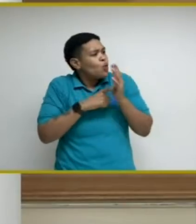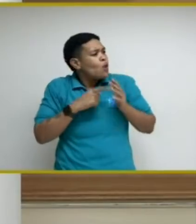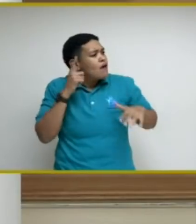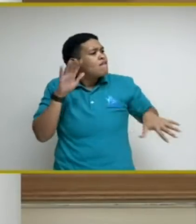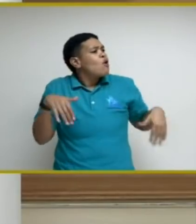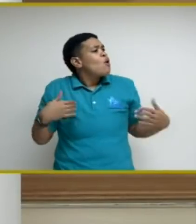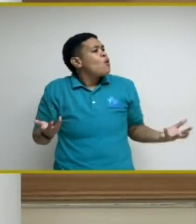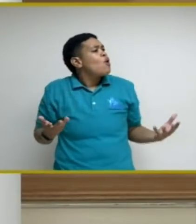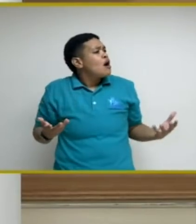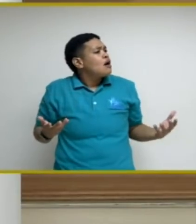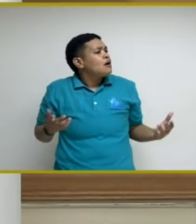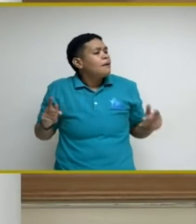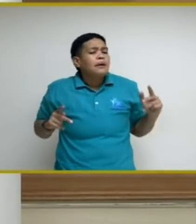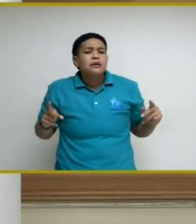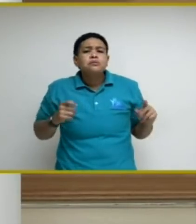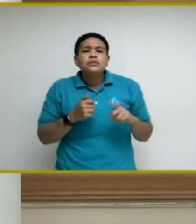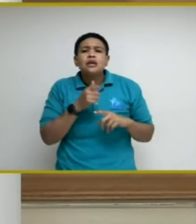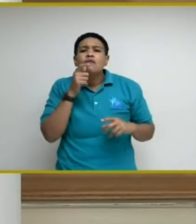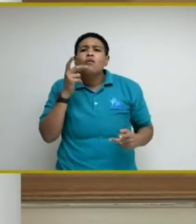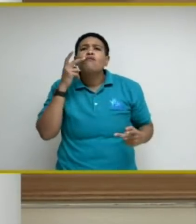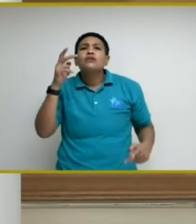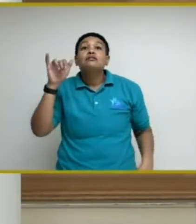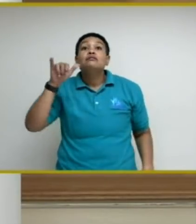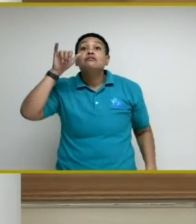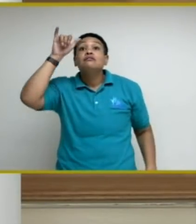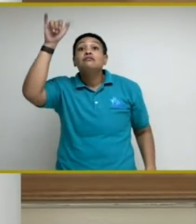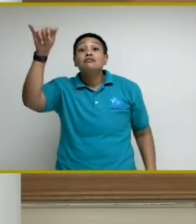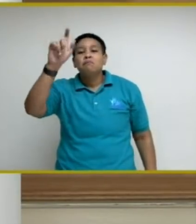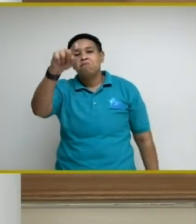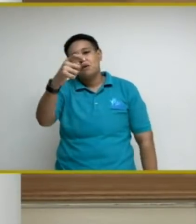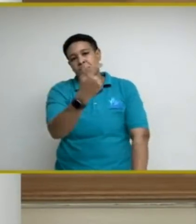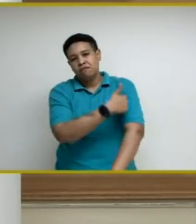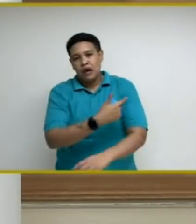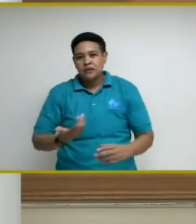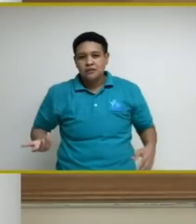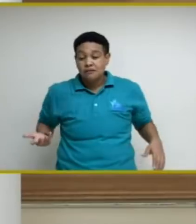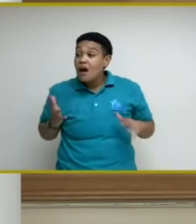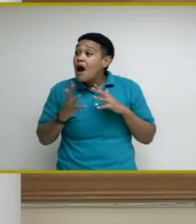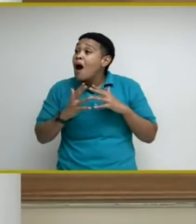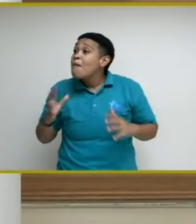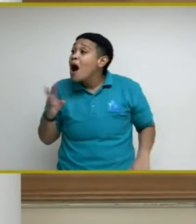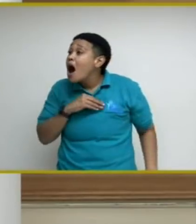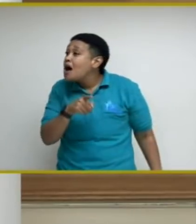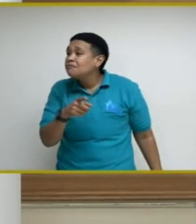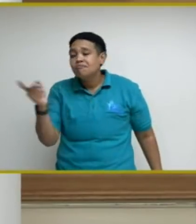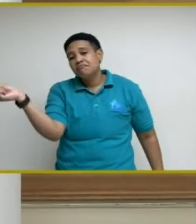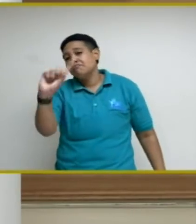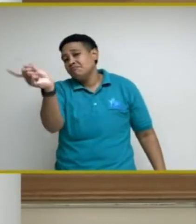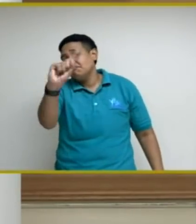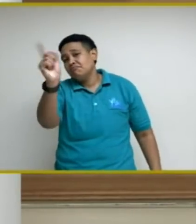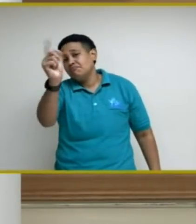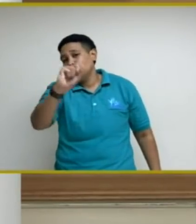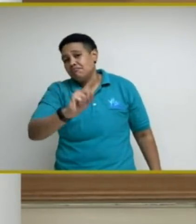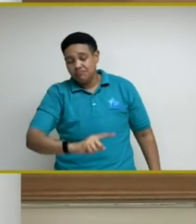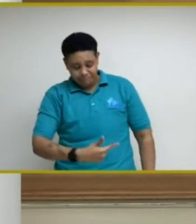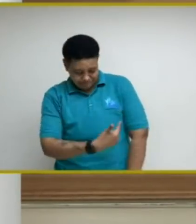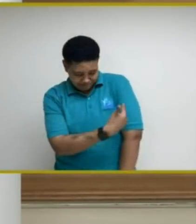for persons or visitors going into that country, does require, as part of